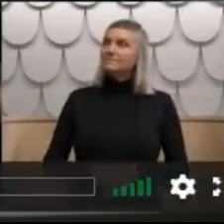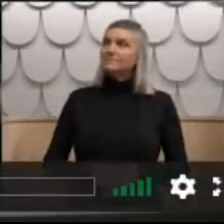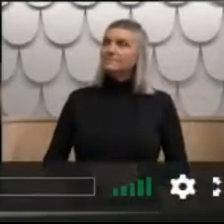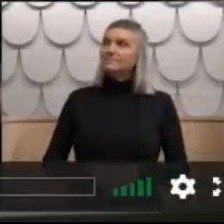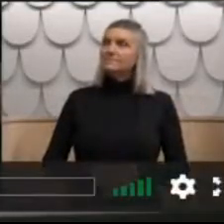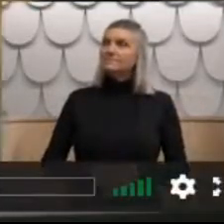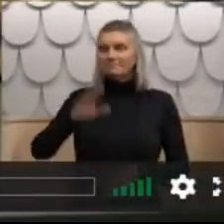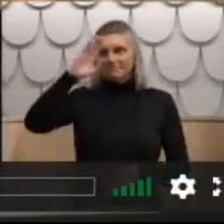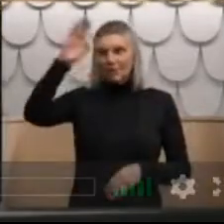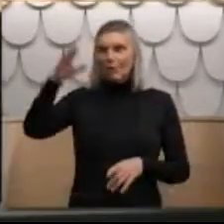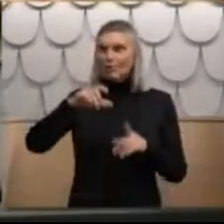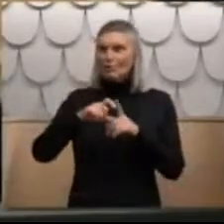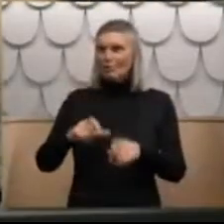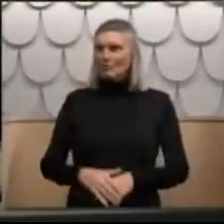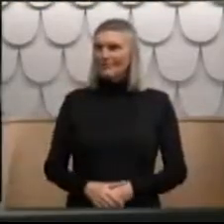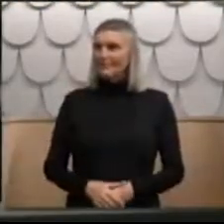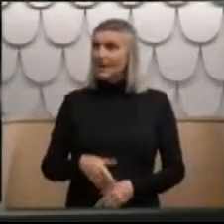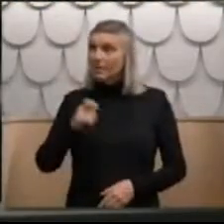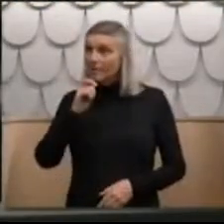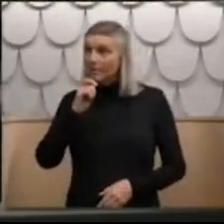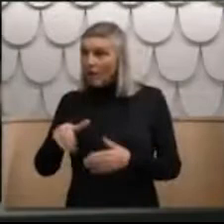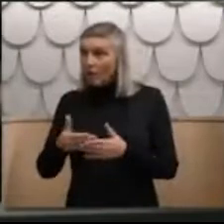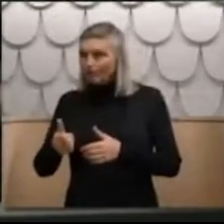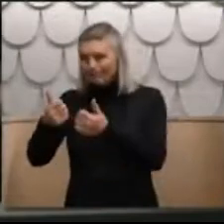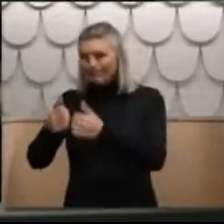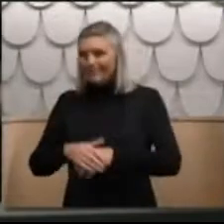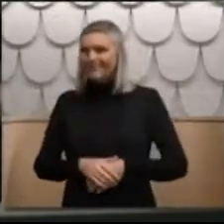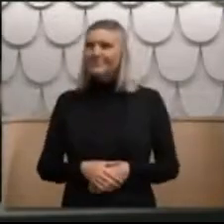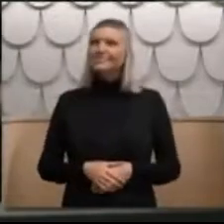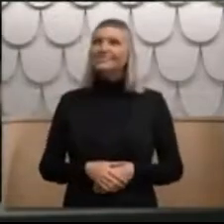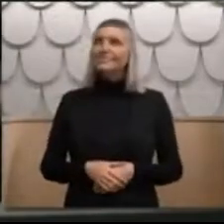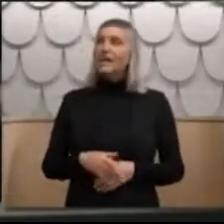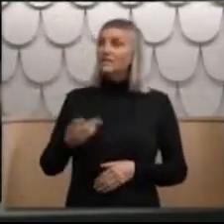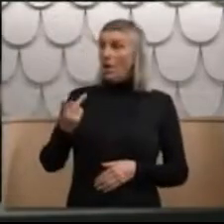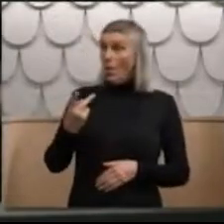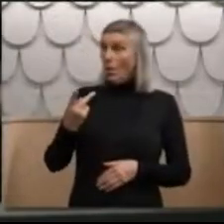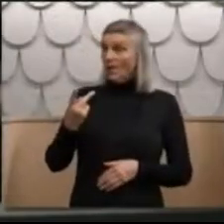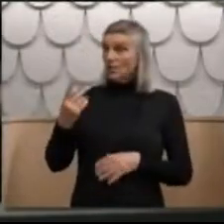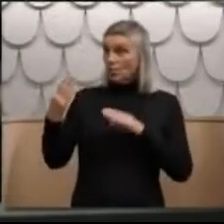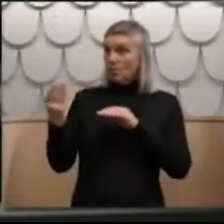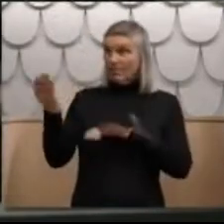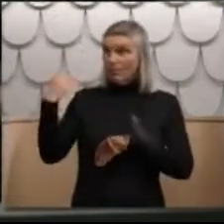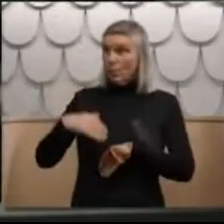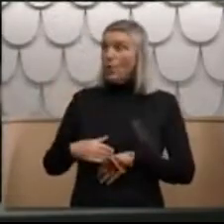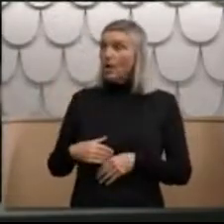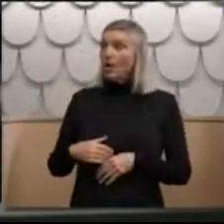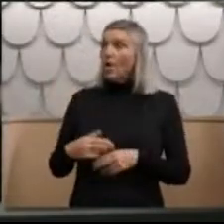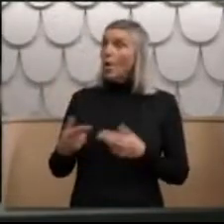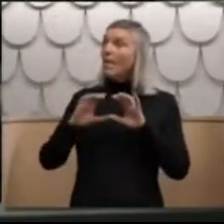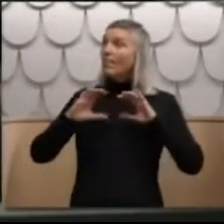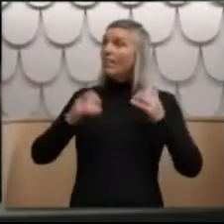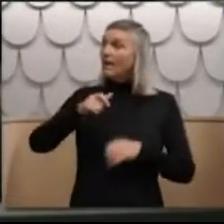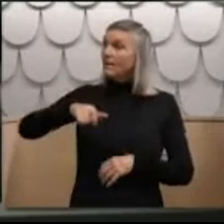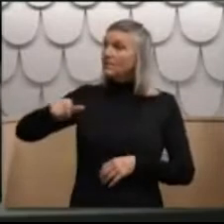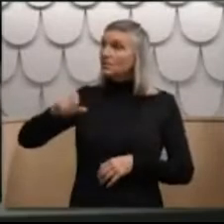on? Yep. Yep. Ka pai. So like we spoke about, you'll take the affirmation with the commissioners and then I'll give it over to